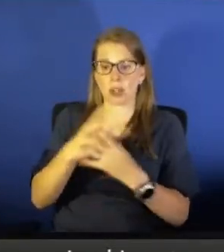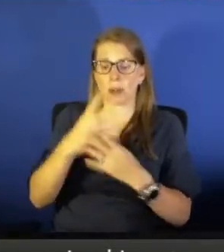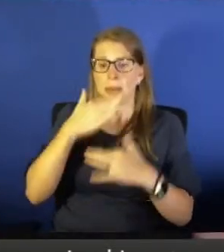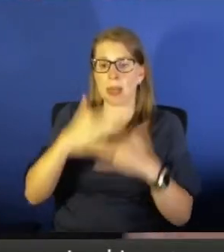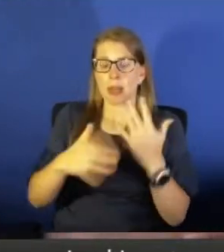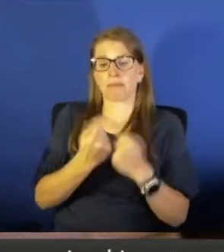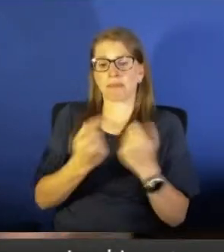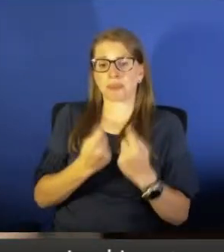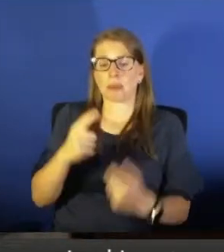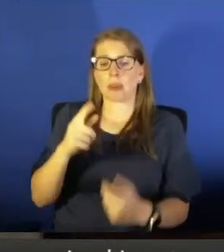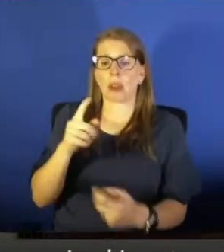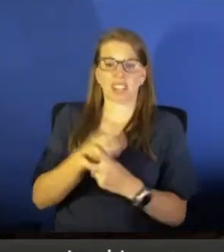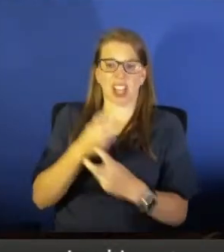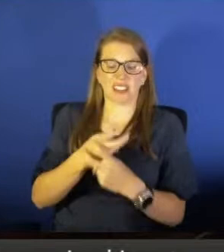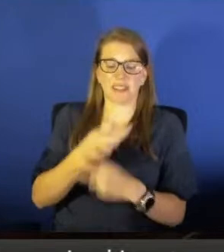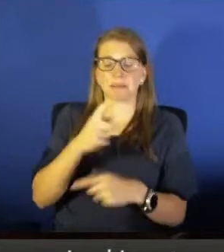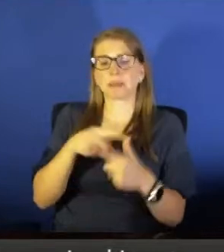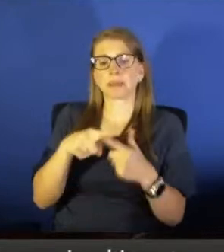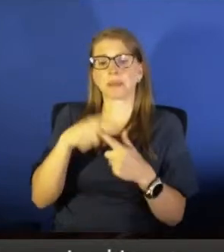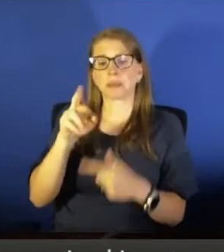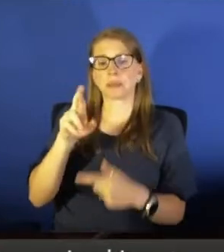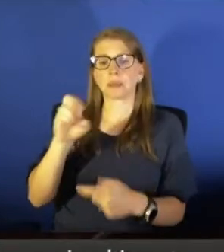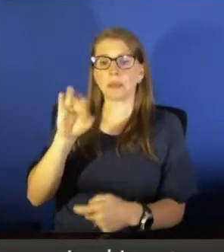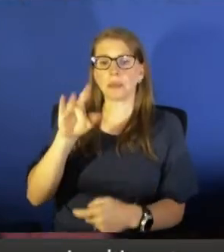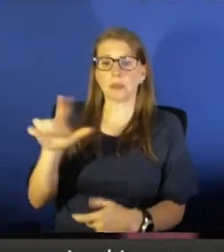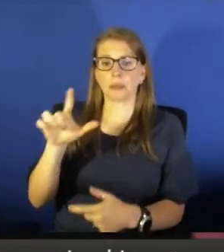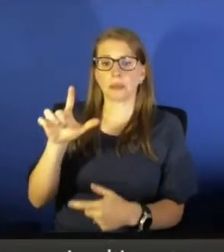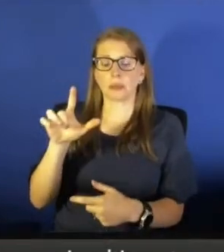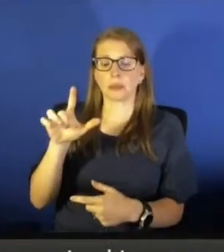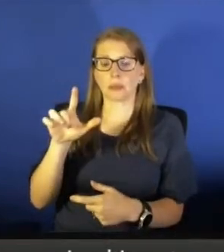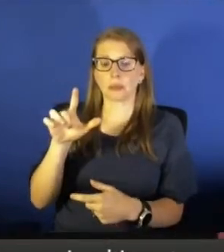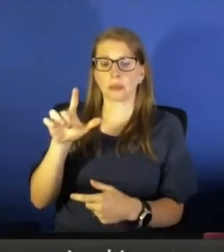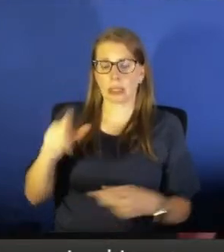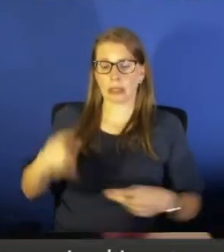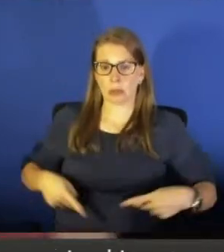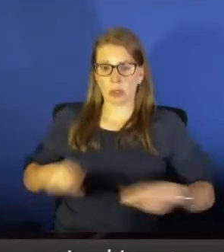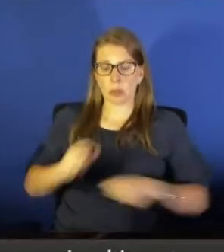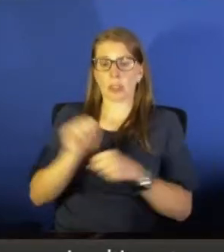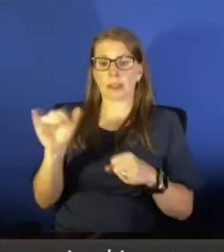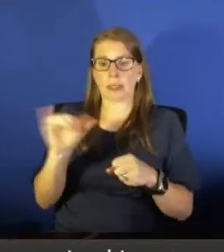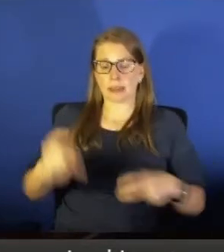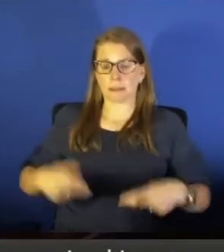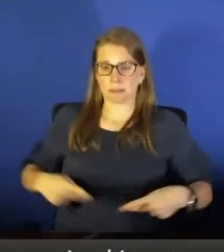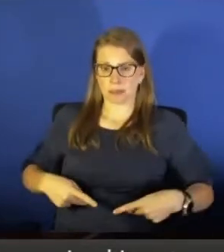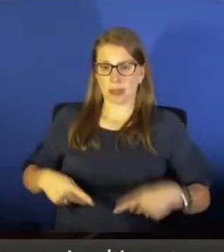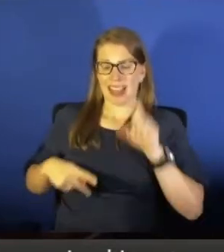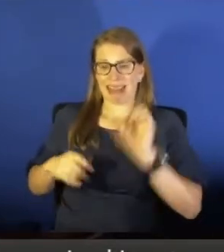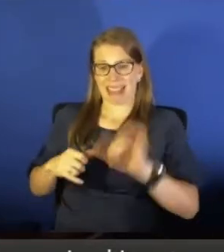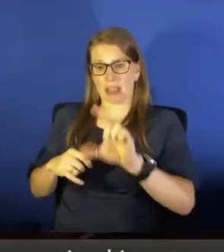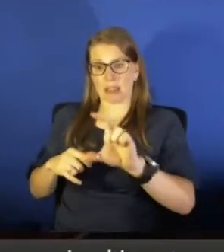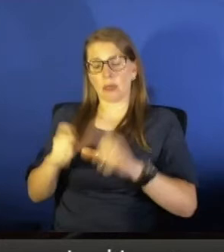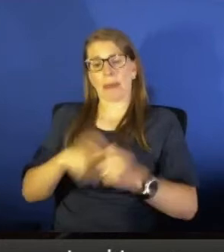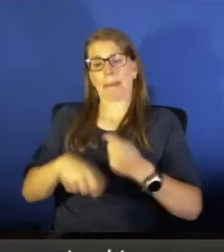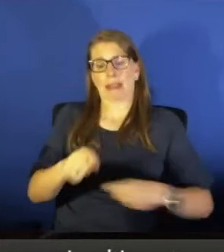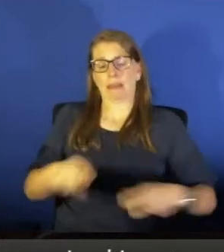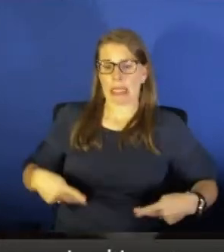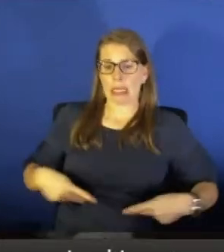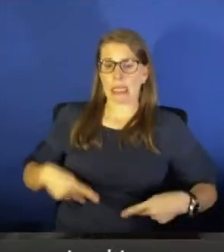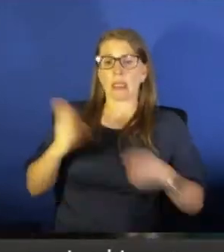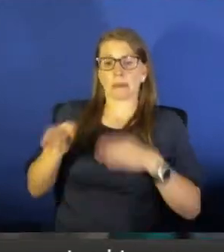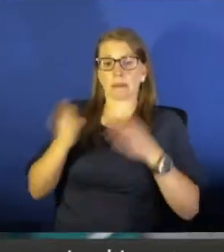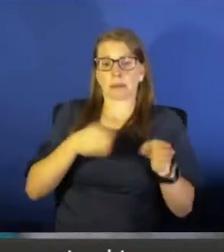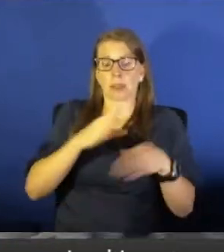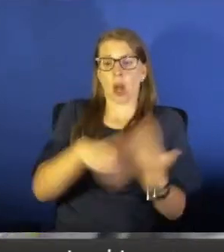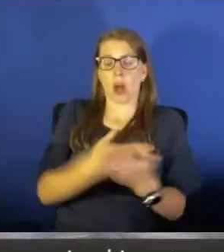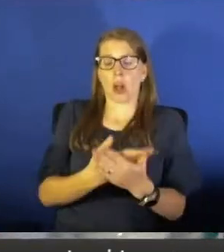and refill with everything that basically works as a kidney. So this right here is like a replacement kidney. And then next to that is where all her